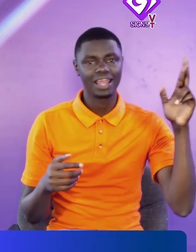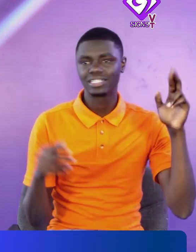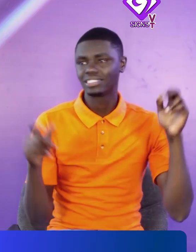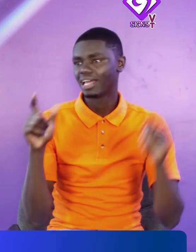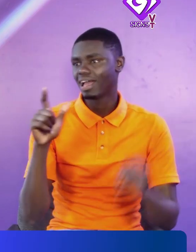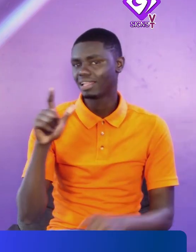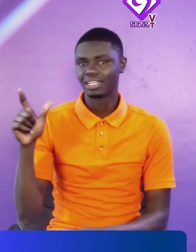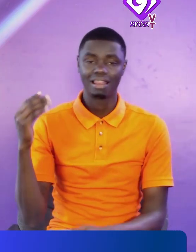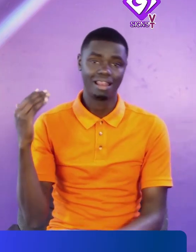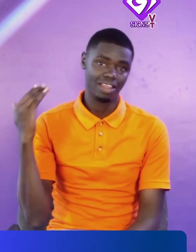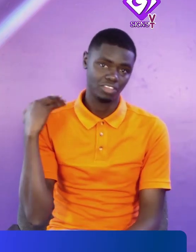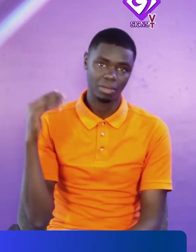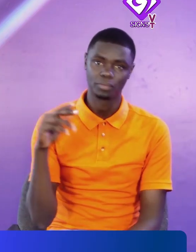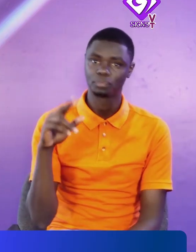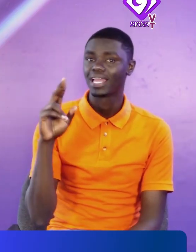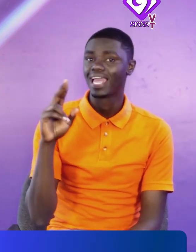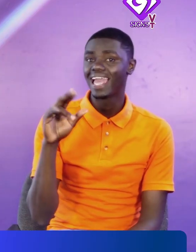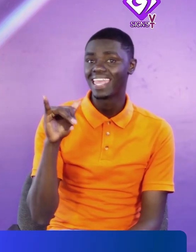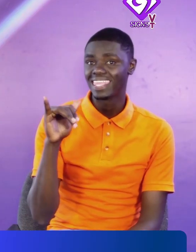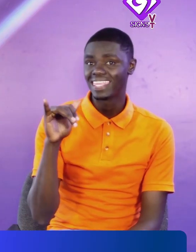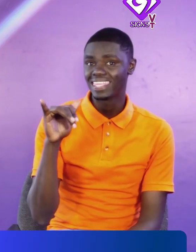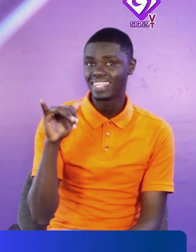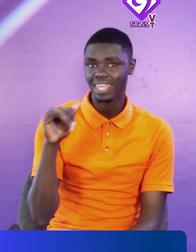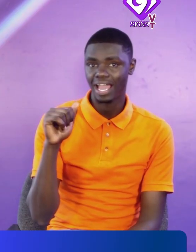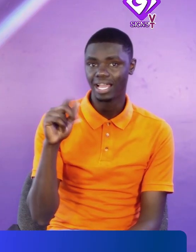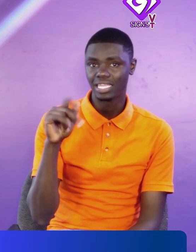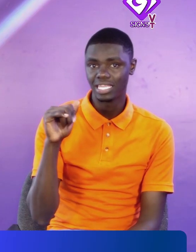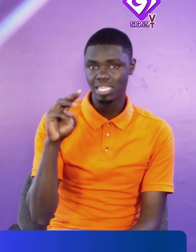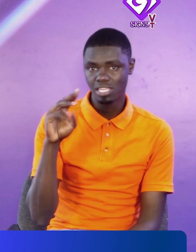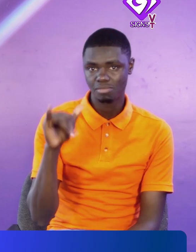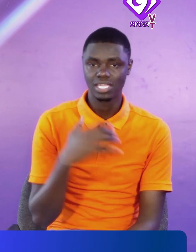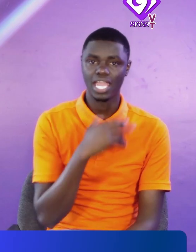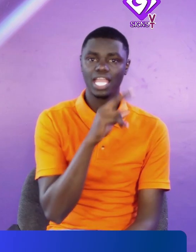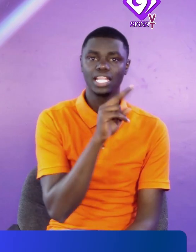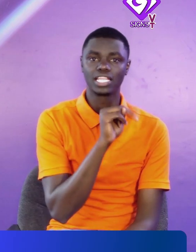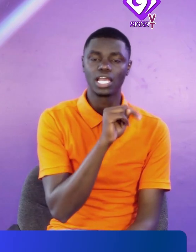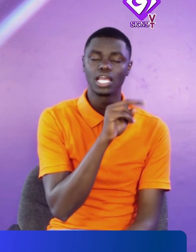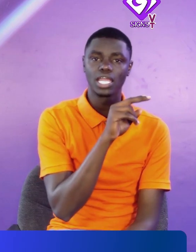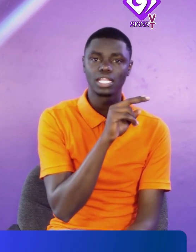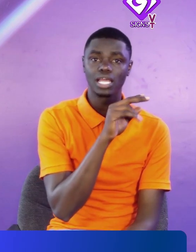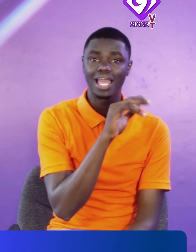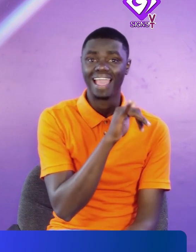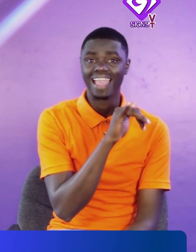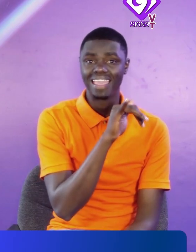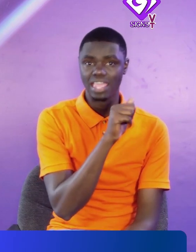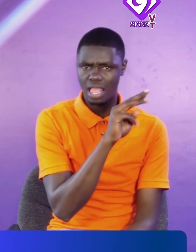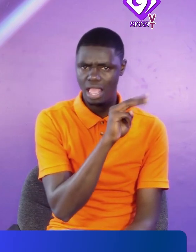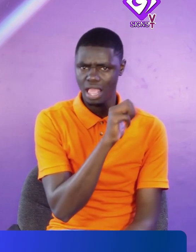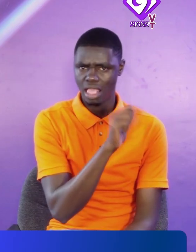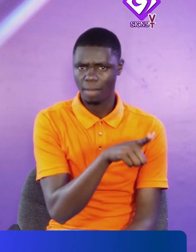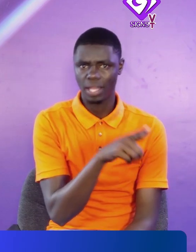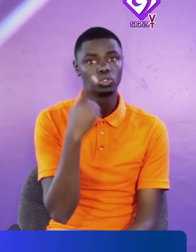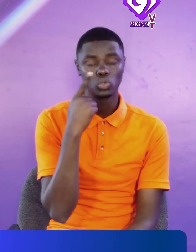na Nuno Mendes. Hii bato ya Nuno Mendes na Yamal tuliona Portugal